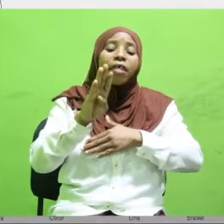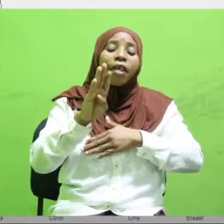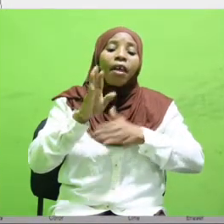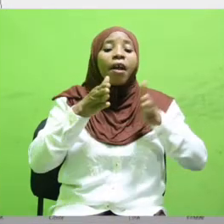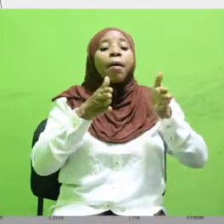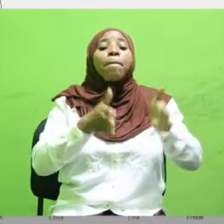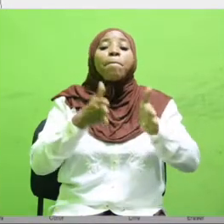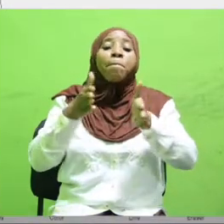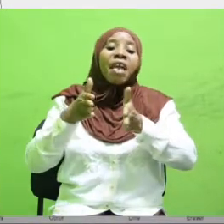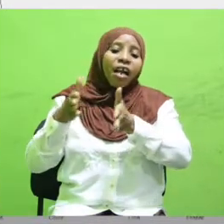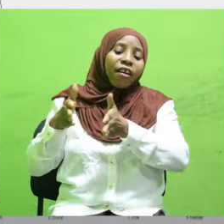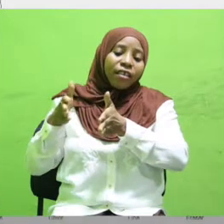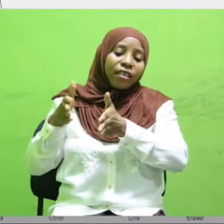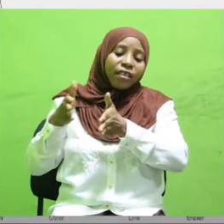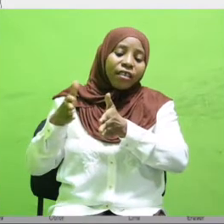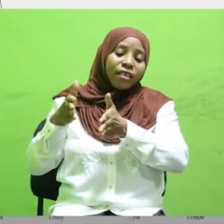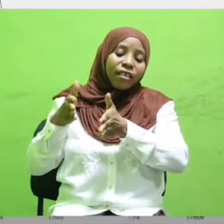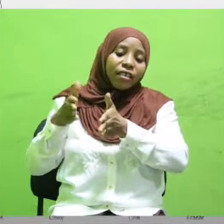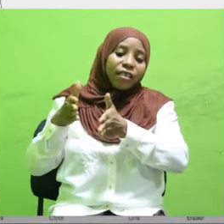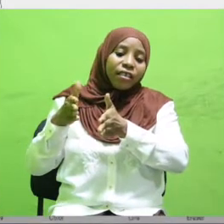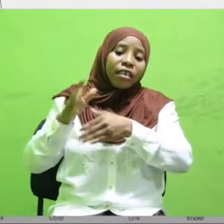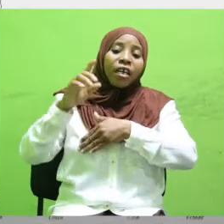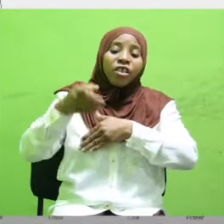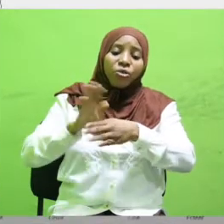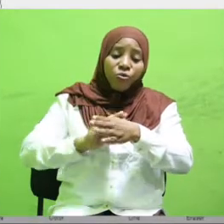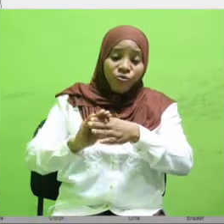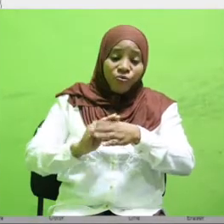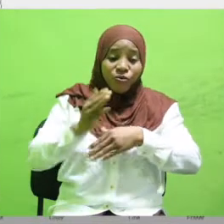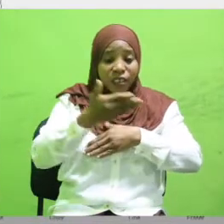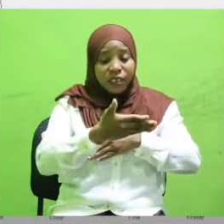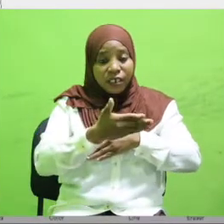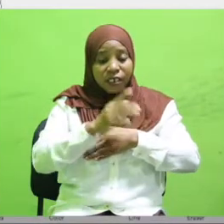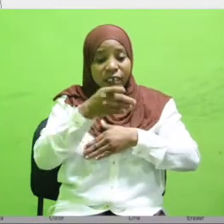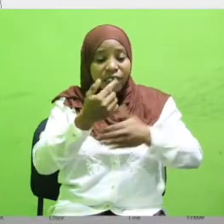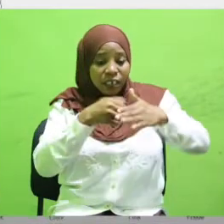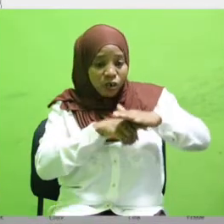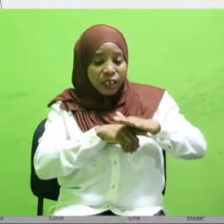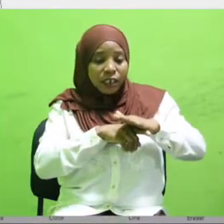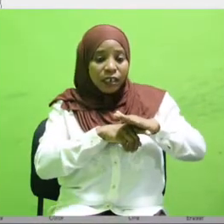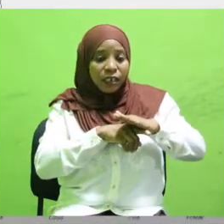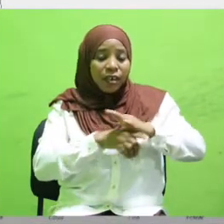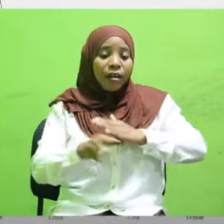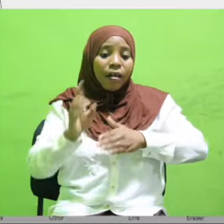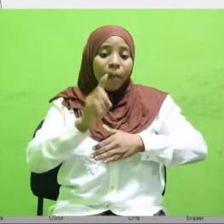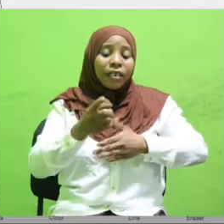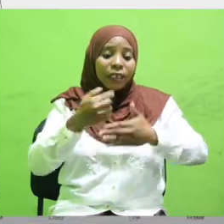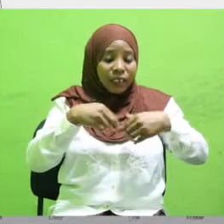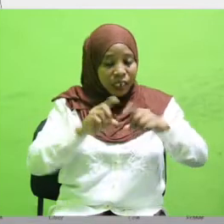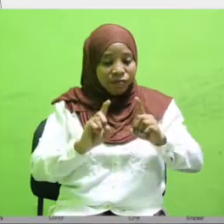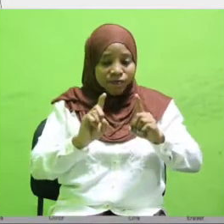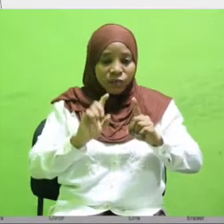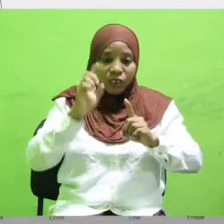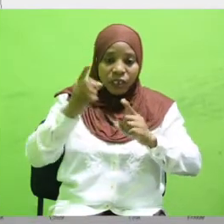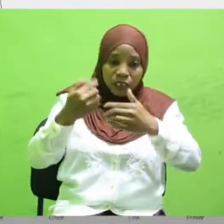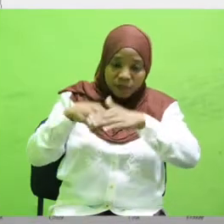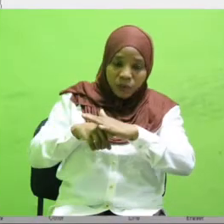to help rise the dough. So we use yeast. Common yeast, which is known by everyone, is used to help